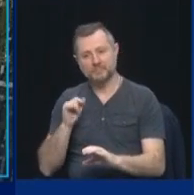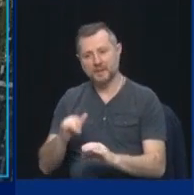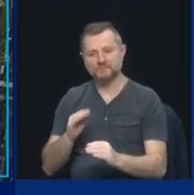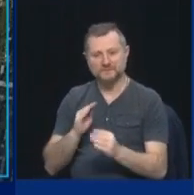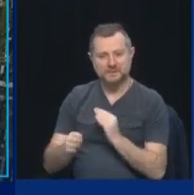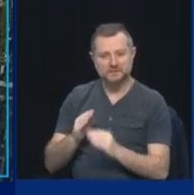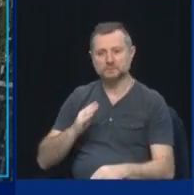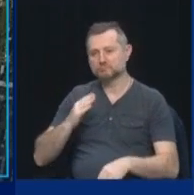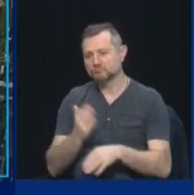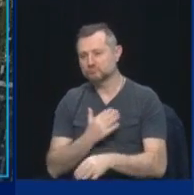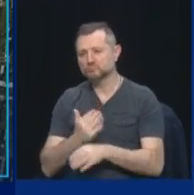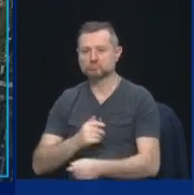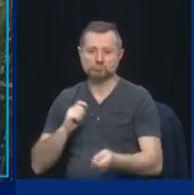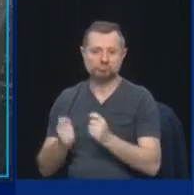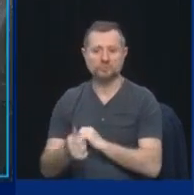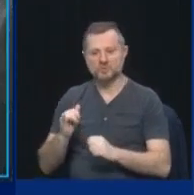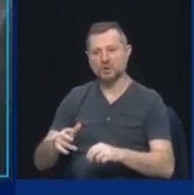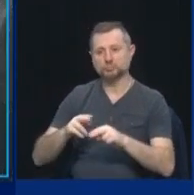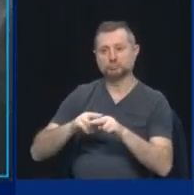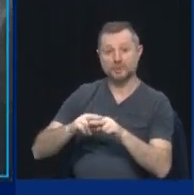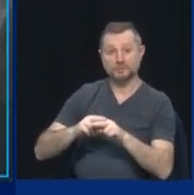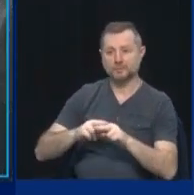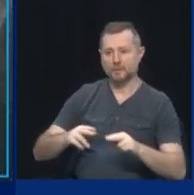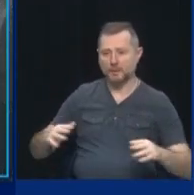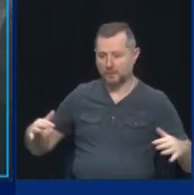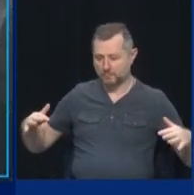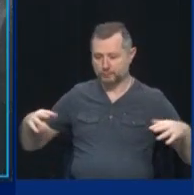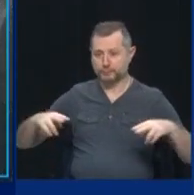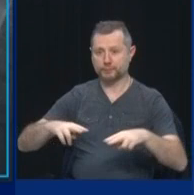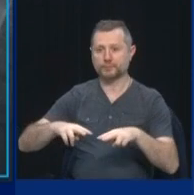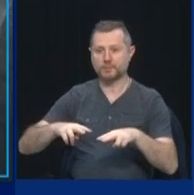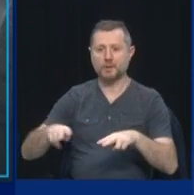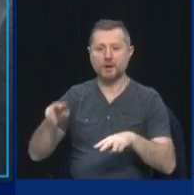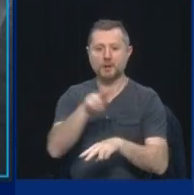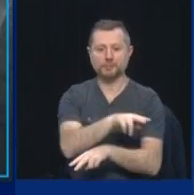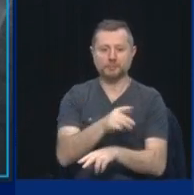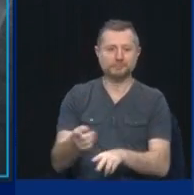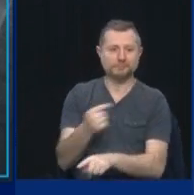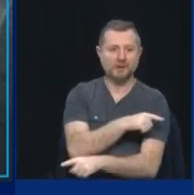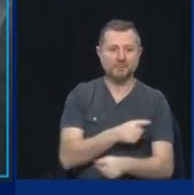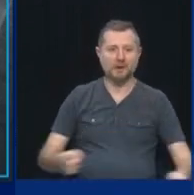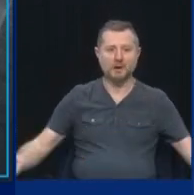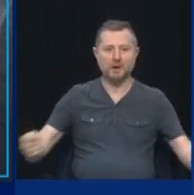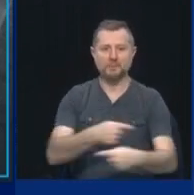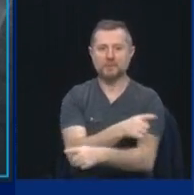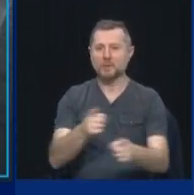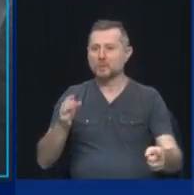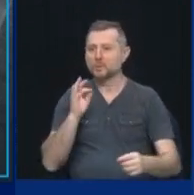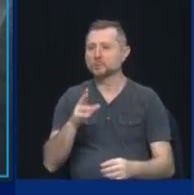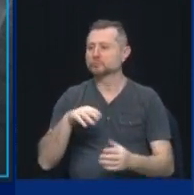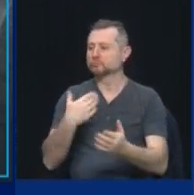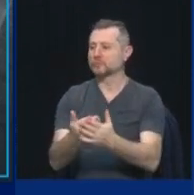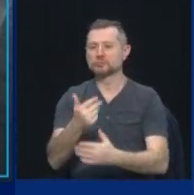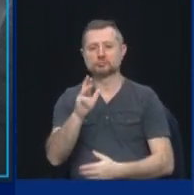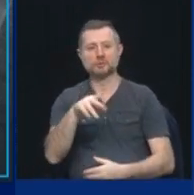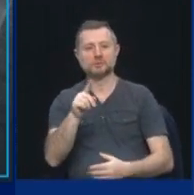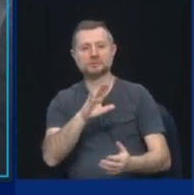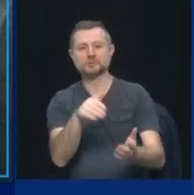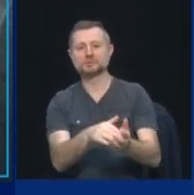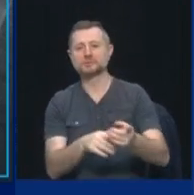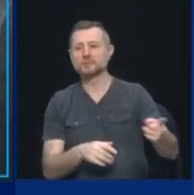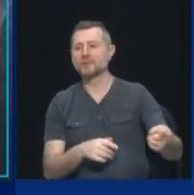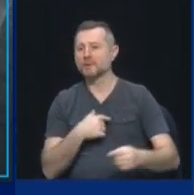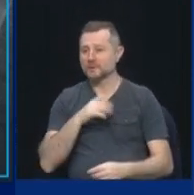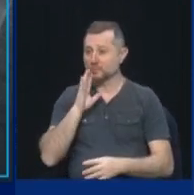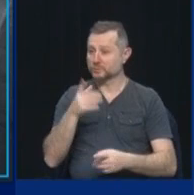the trains to transfer at that point to come to Grand Central. Today, we're announcing all the